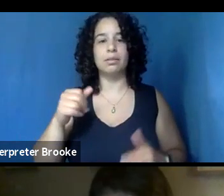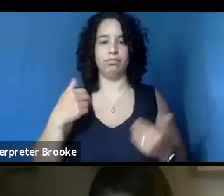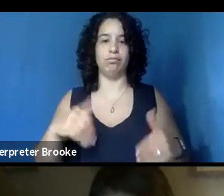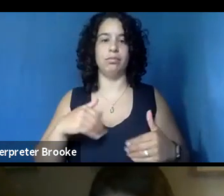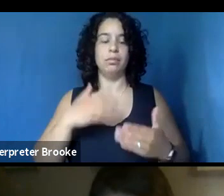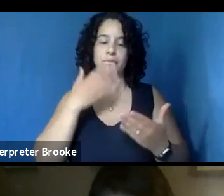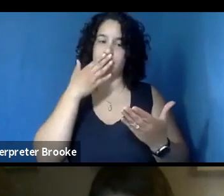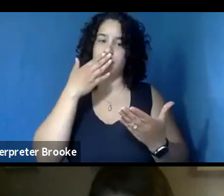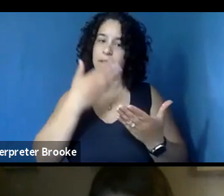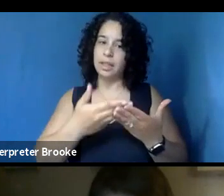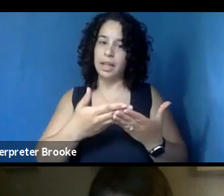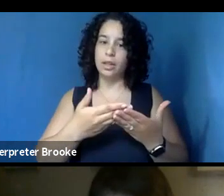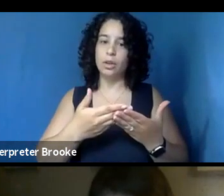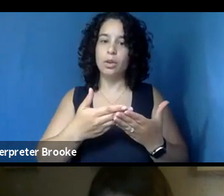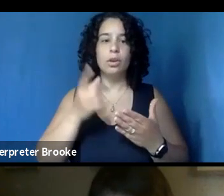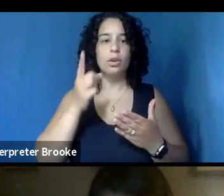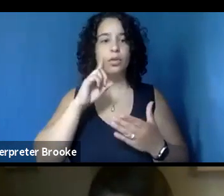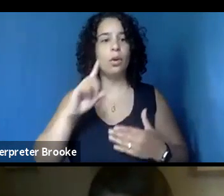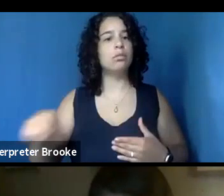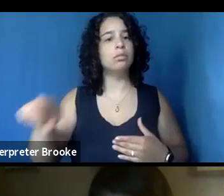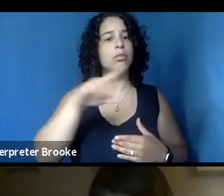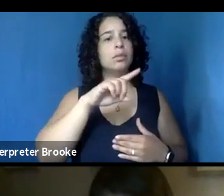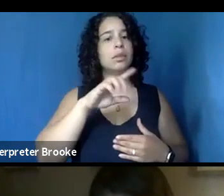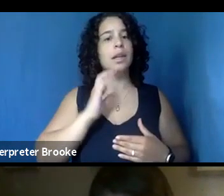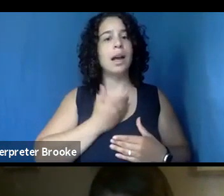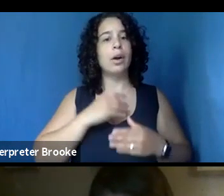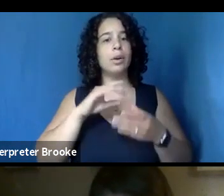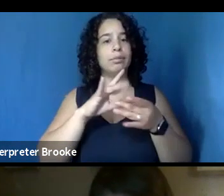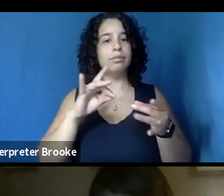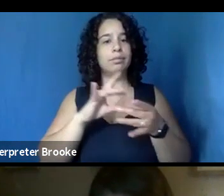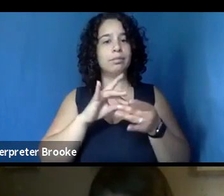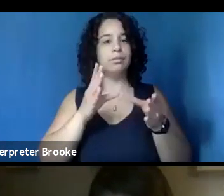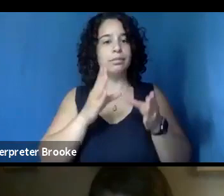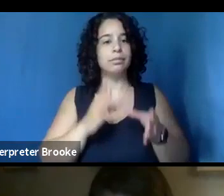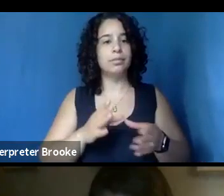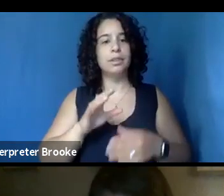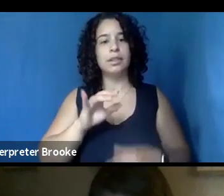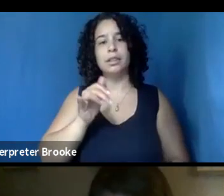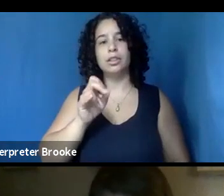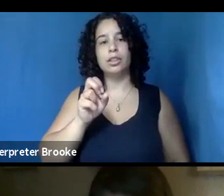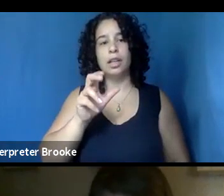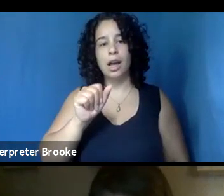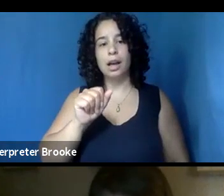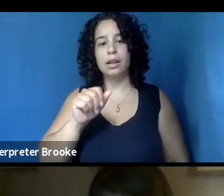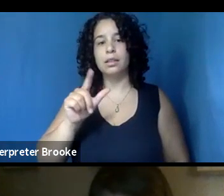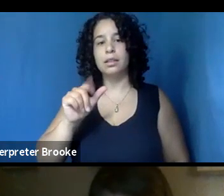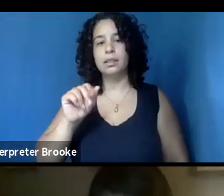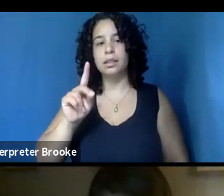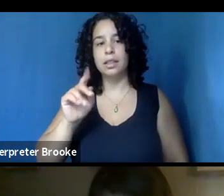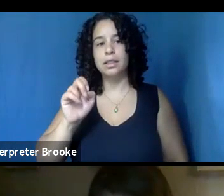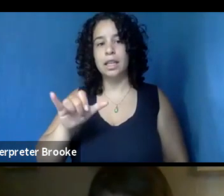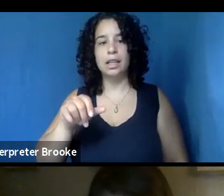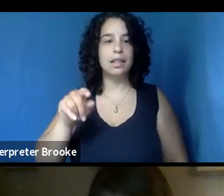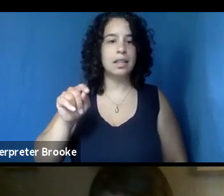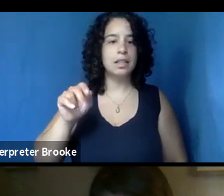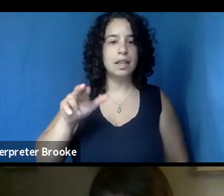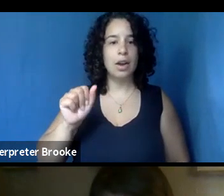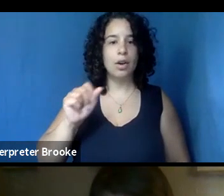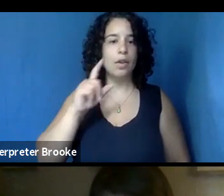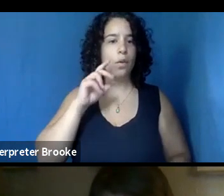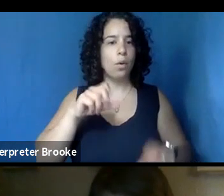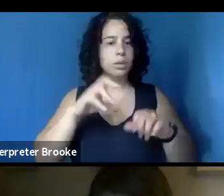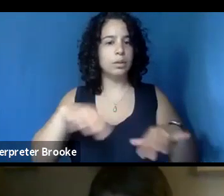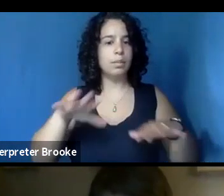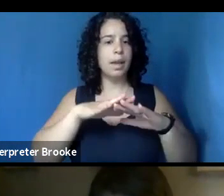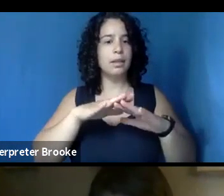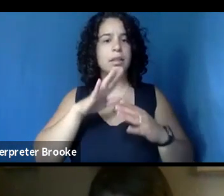to our narrators today, Lindsay, Jessica, Tara, for holding the space for us, and Jill for your incredible